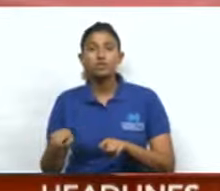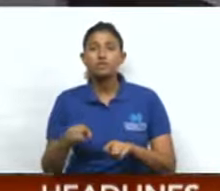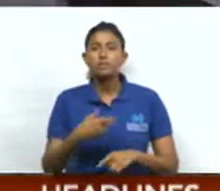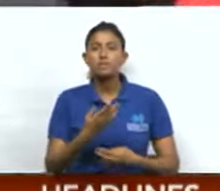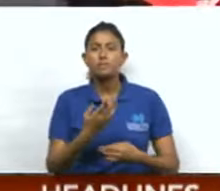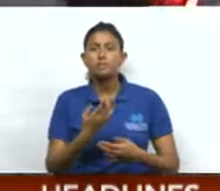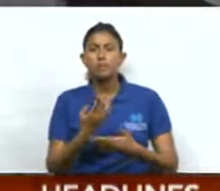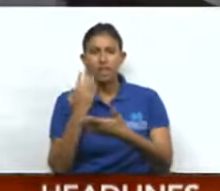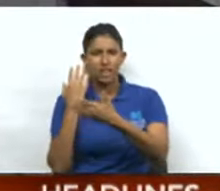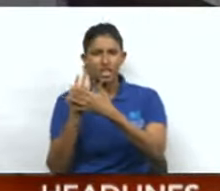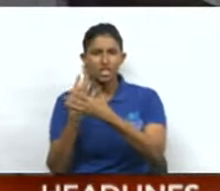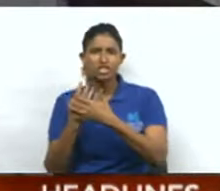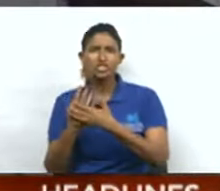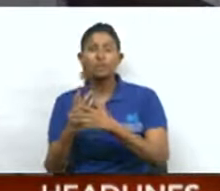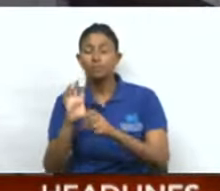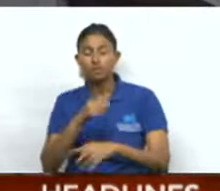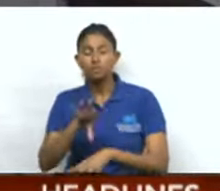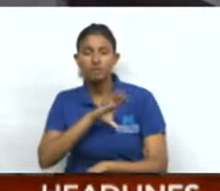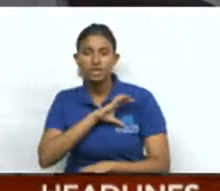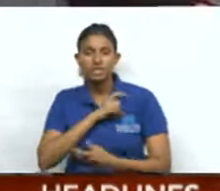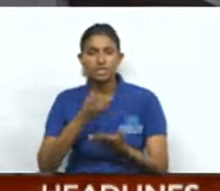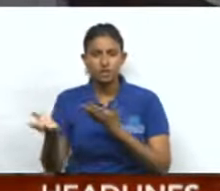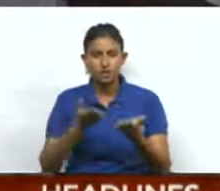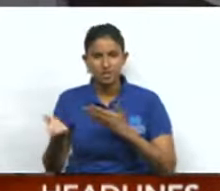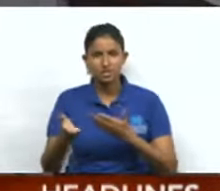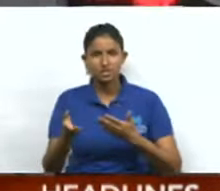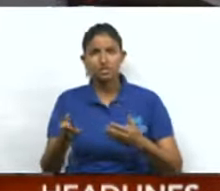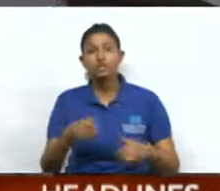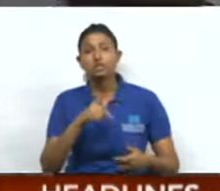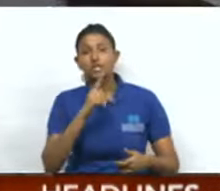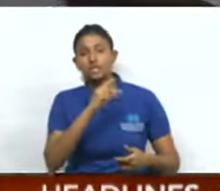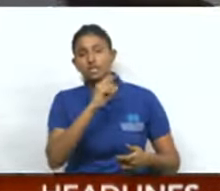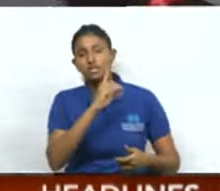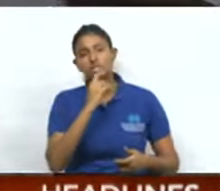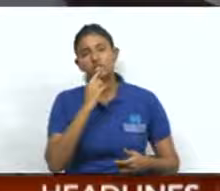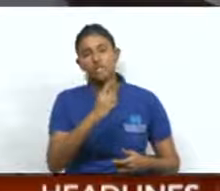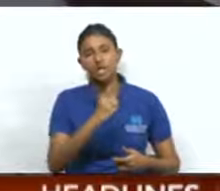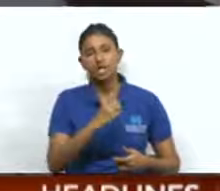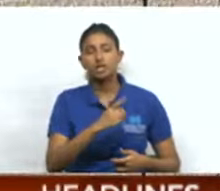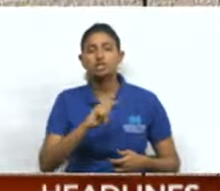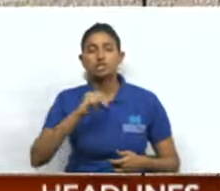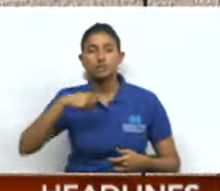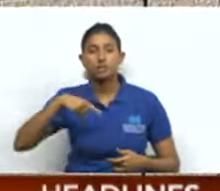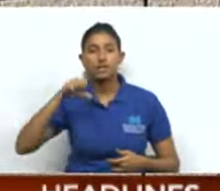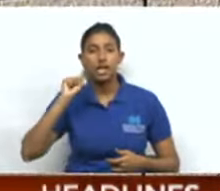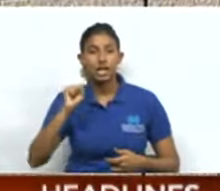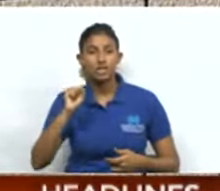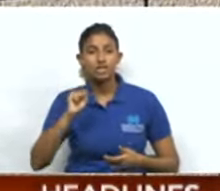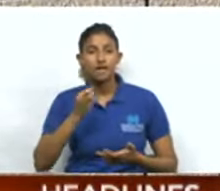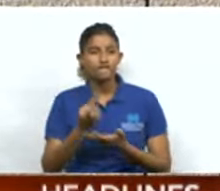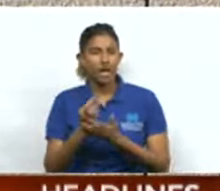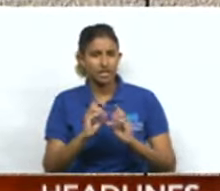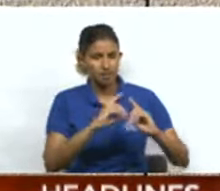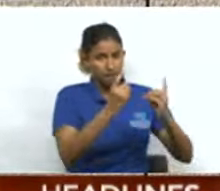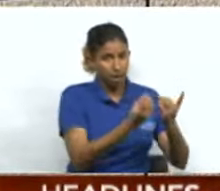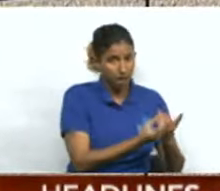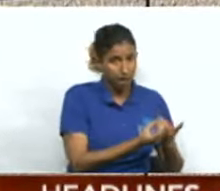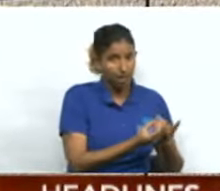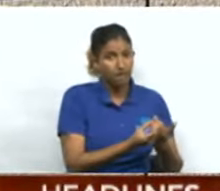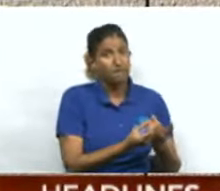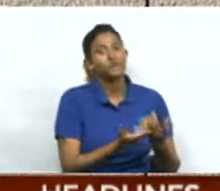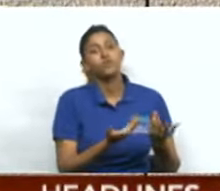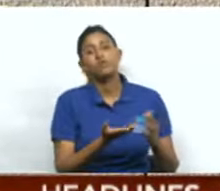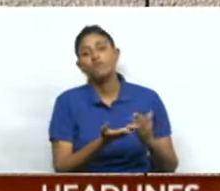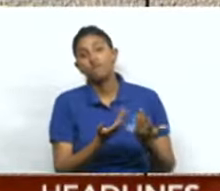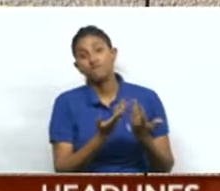Service Social and Welfare Association, Gideon Dixon, says it is up to the TTPS's finance branch to do their part, but noted that he